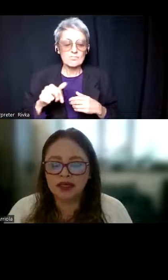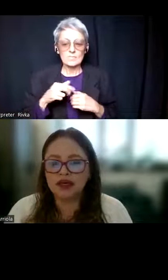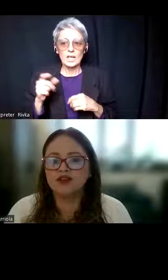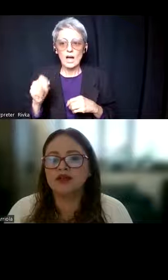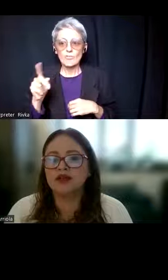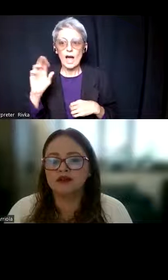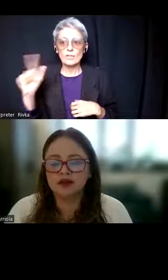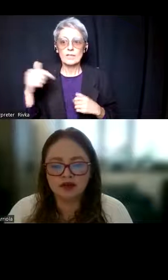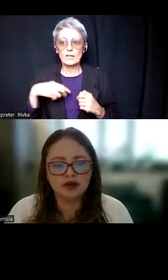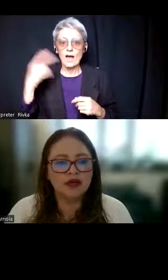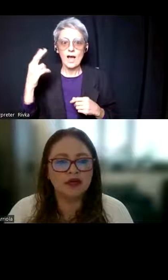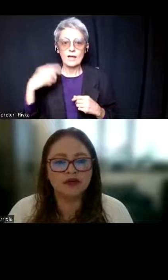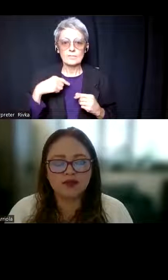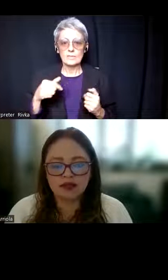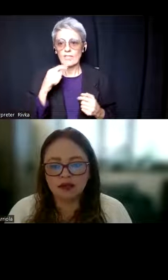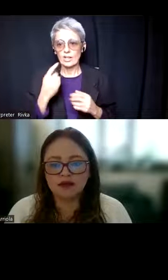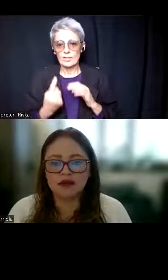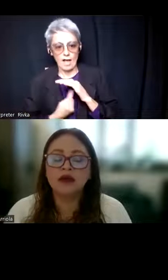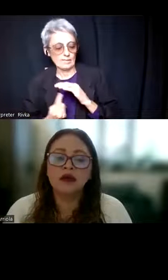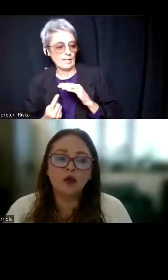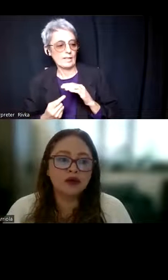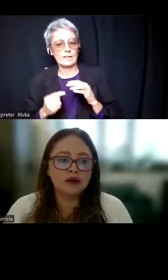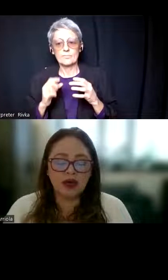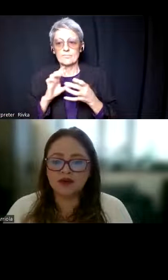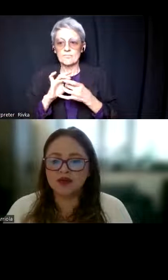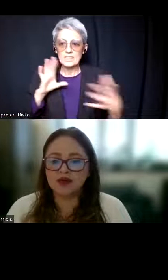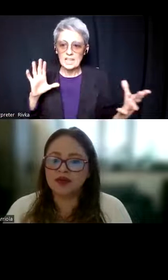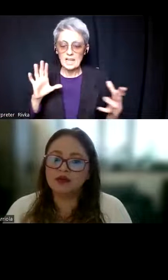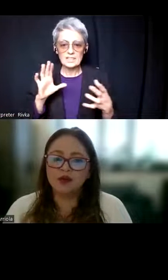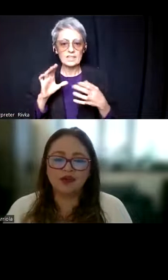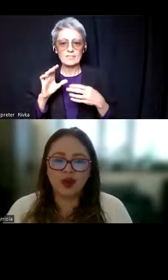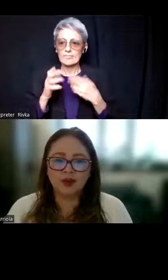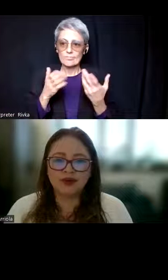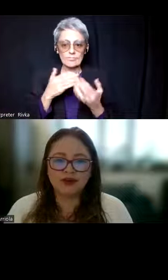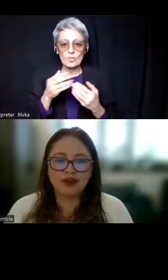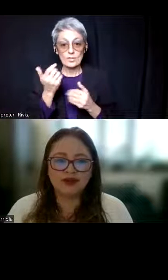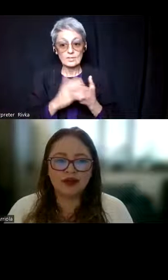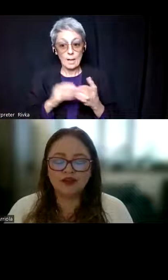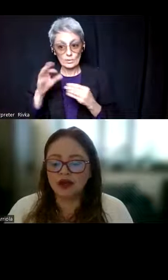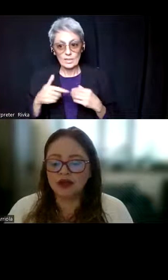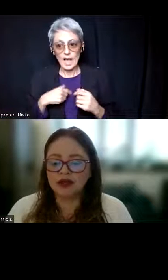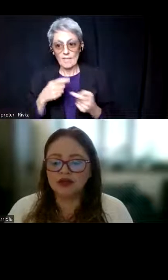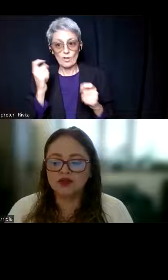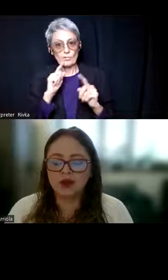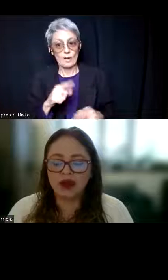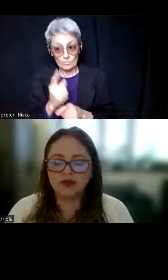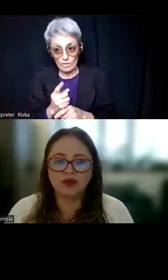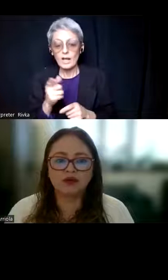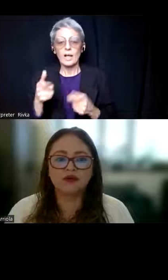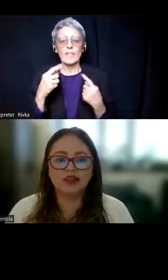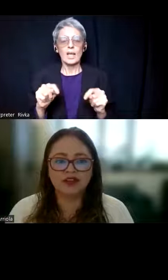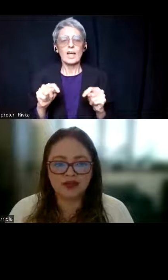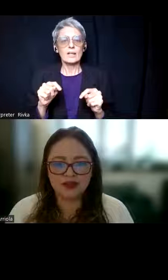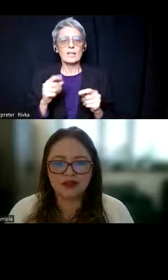not engaging and they're dissociating and disconnecting. Or you can have some students, even with a trauma response, right, trying to have